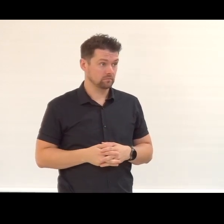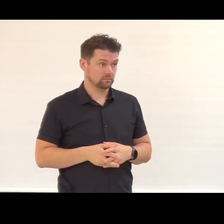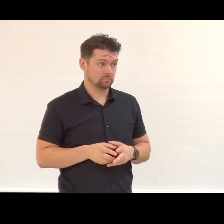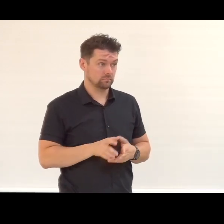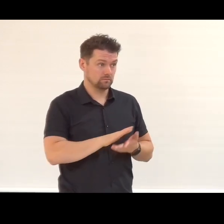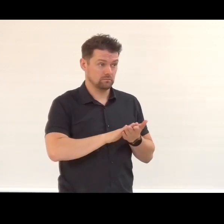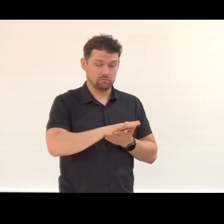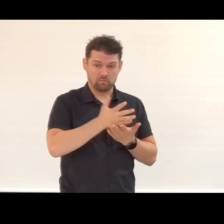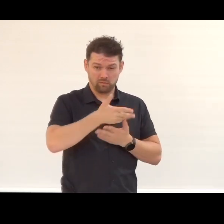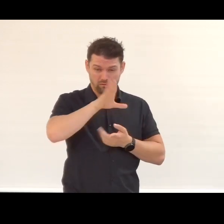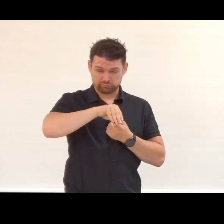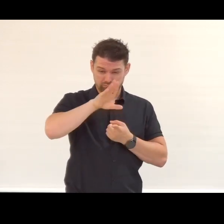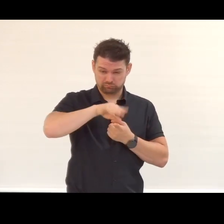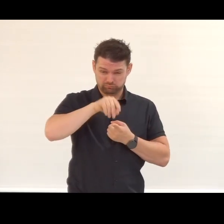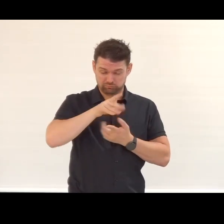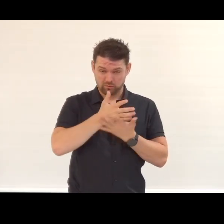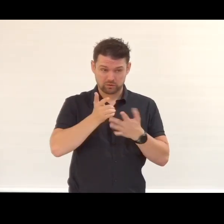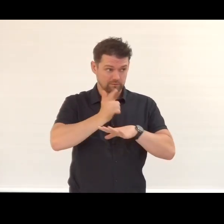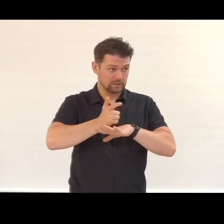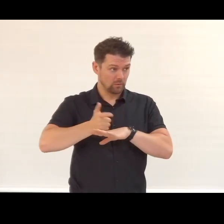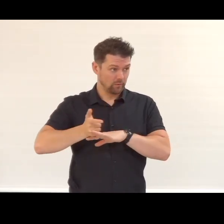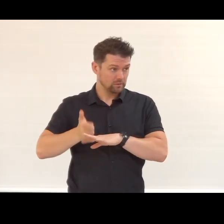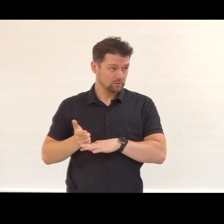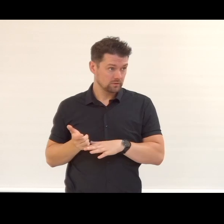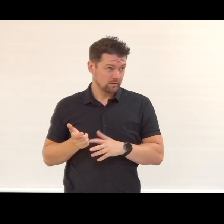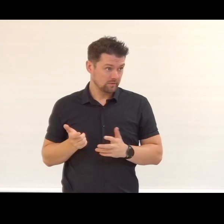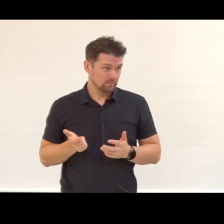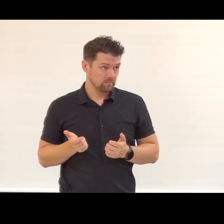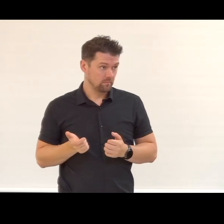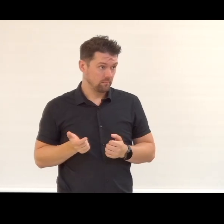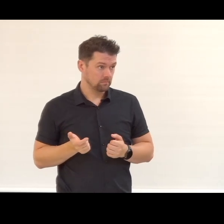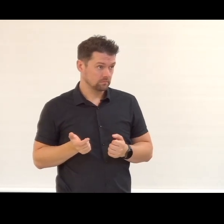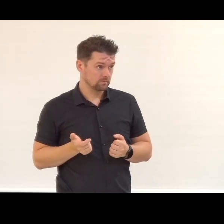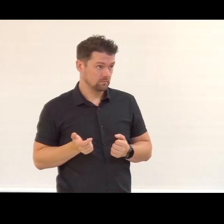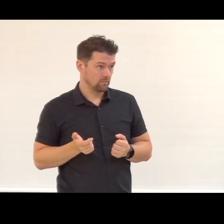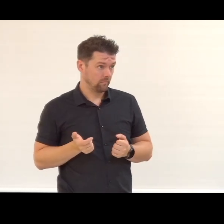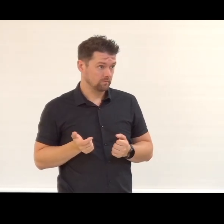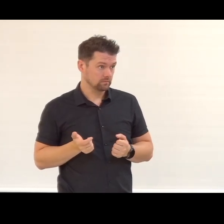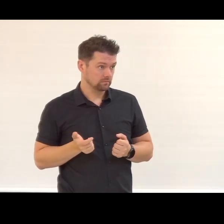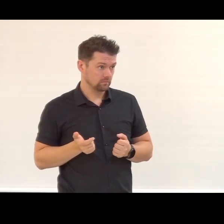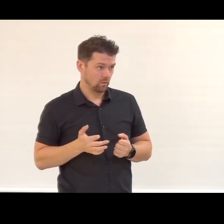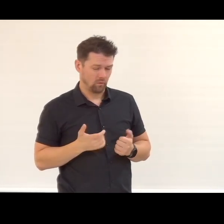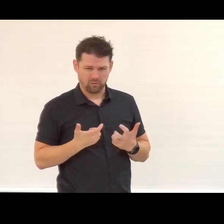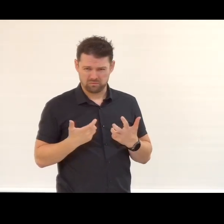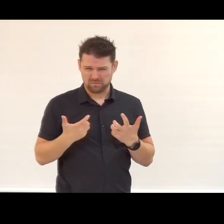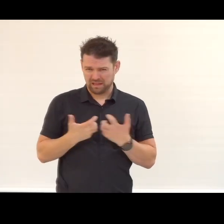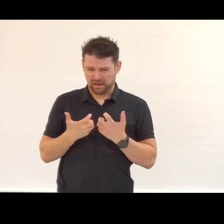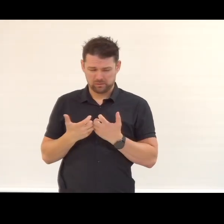of video material for each of the missions. You had this outreach officer. So how does it work to